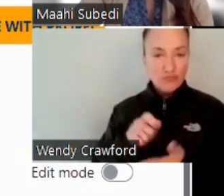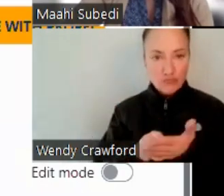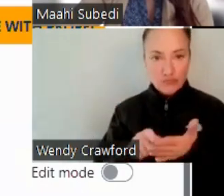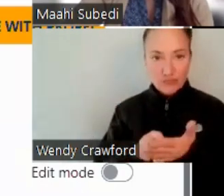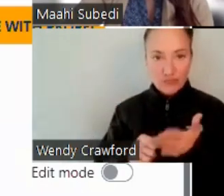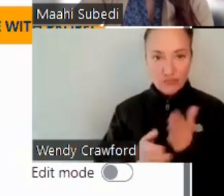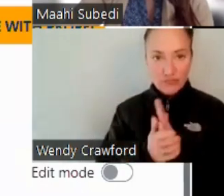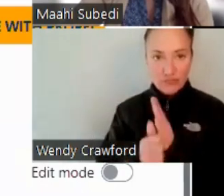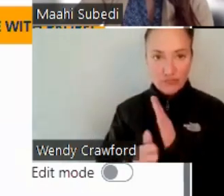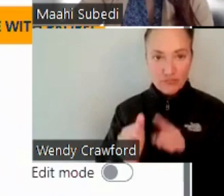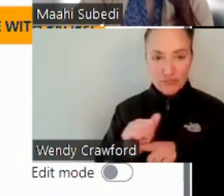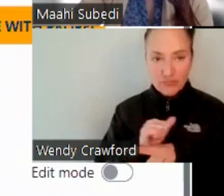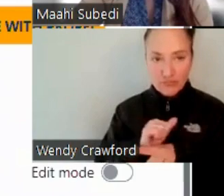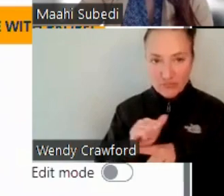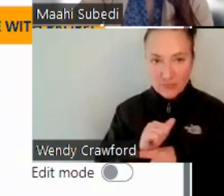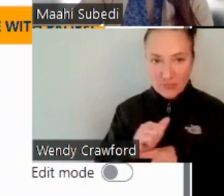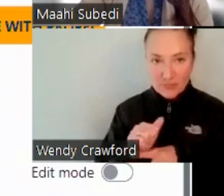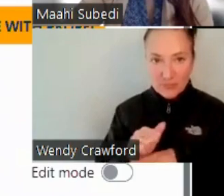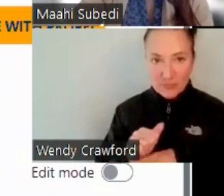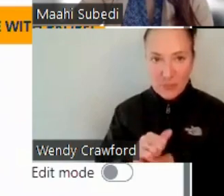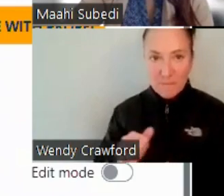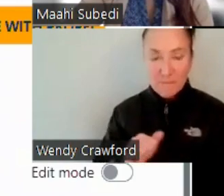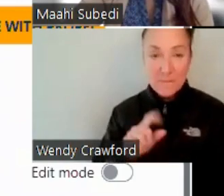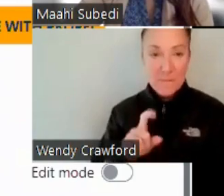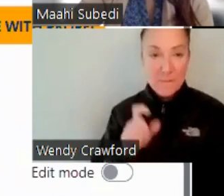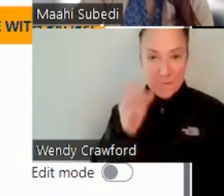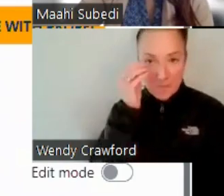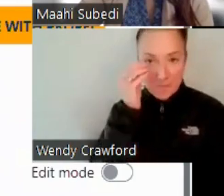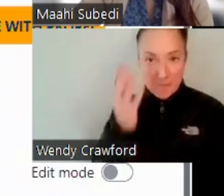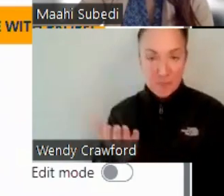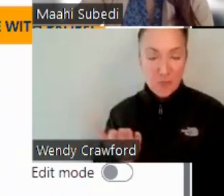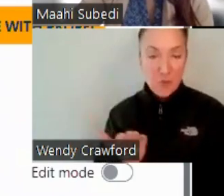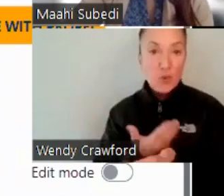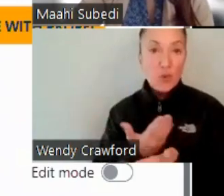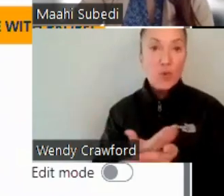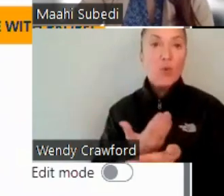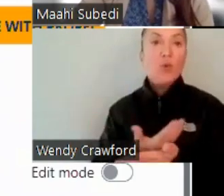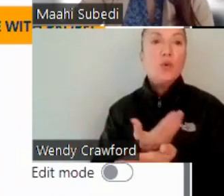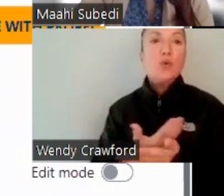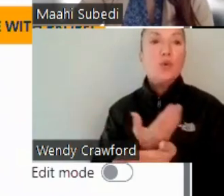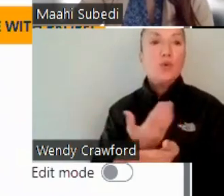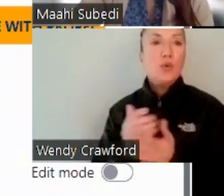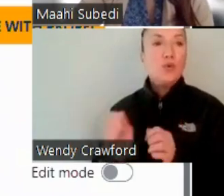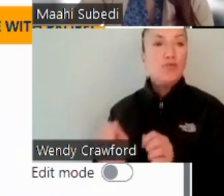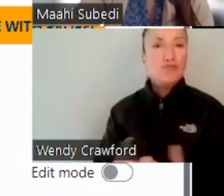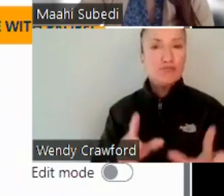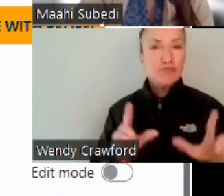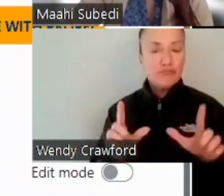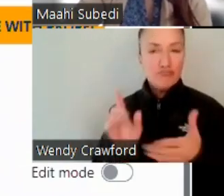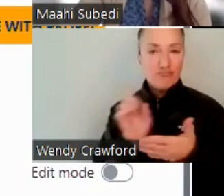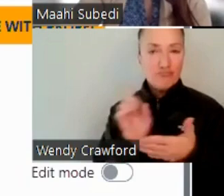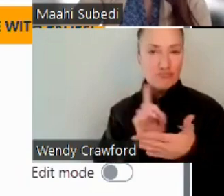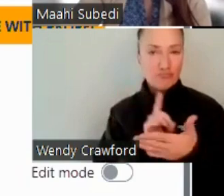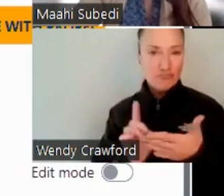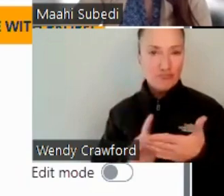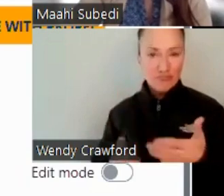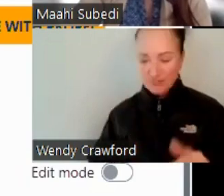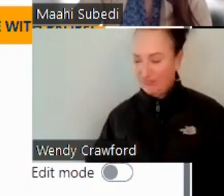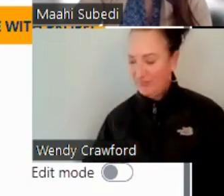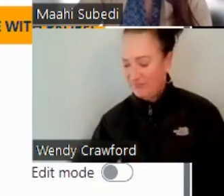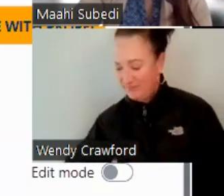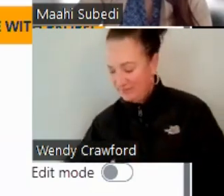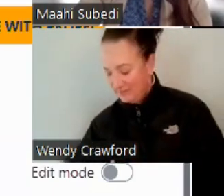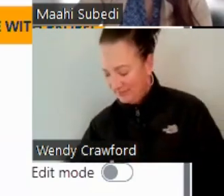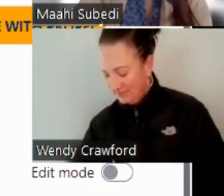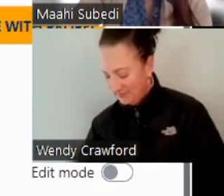And I would have to share with you, we have a brand new site design. This is our brand new fancy course design. So please indulge me for just a